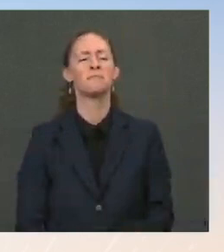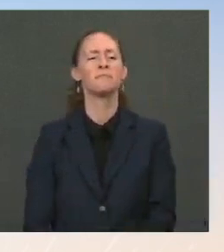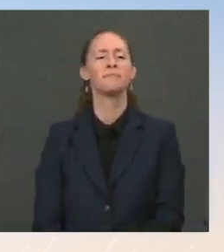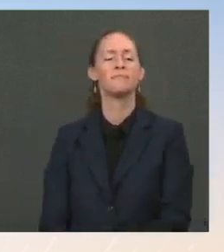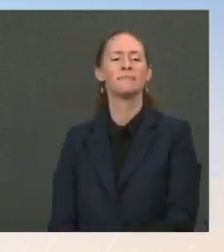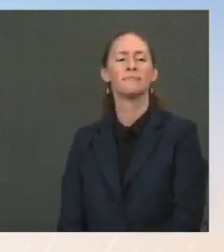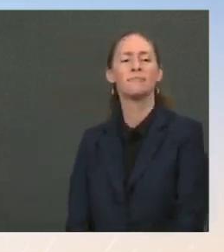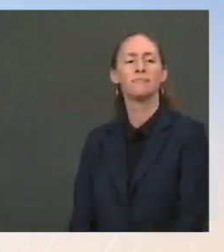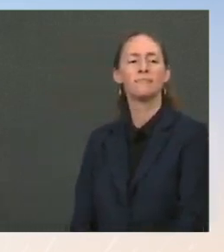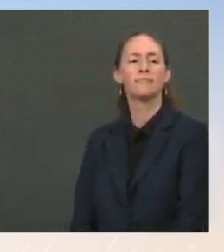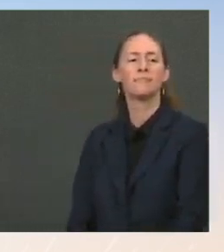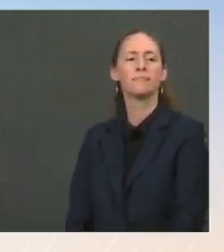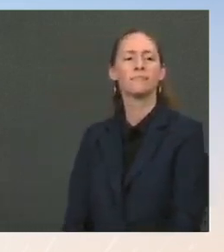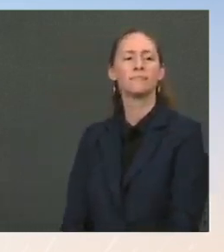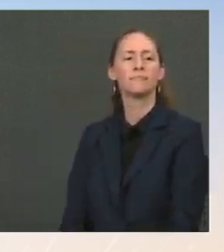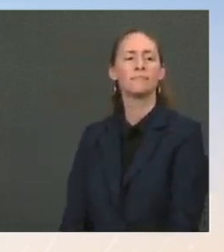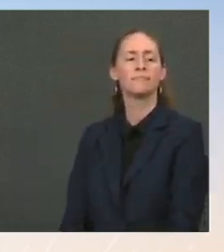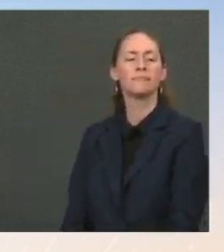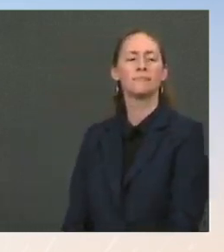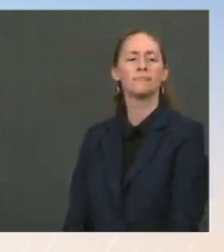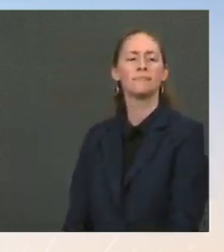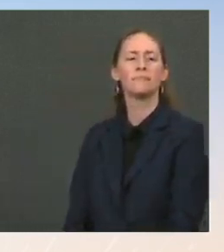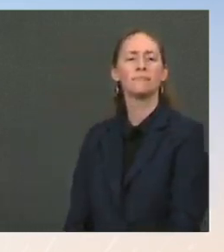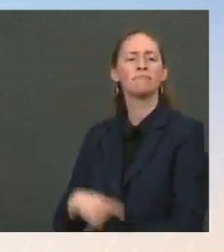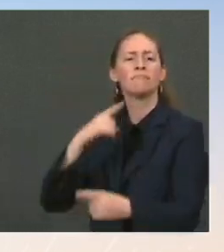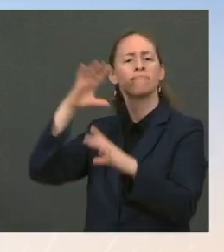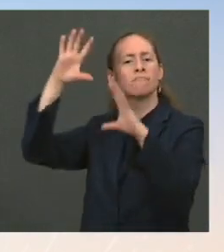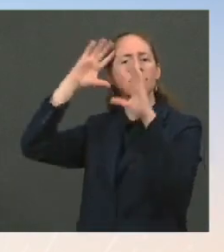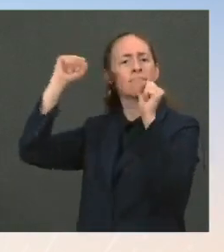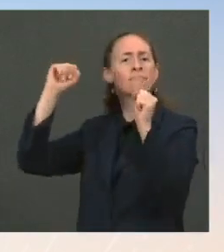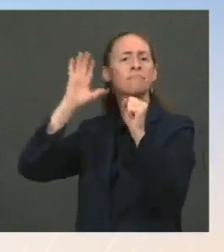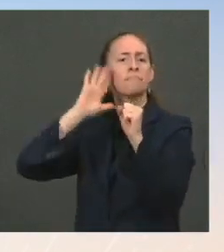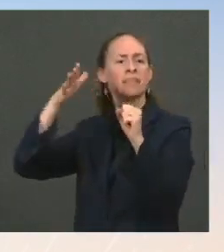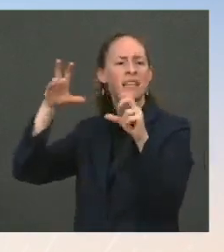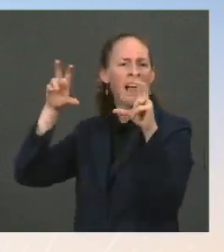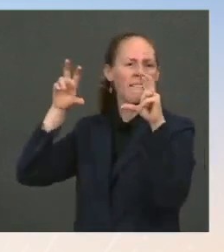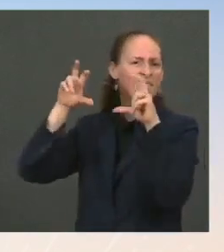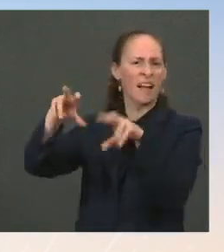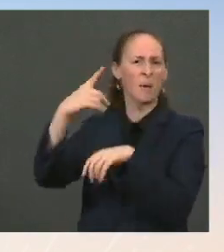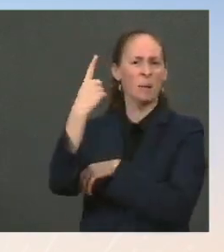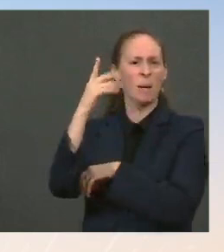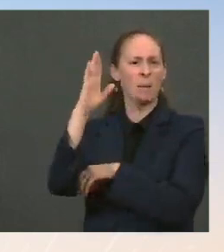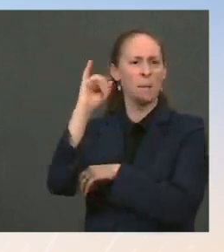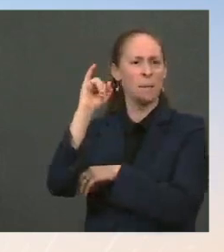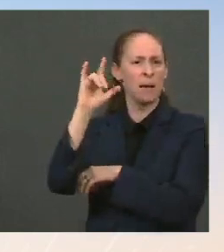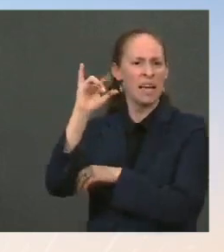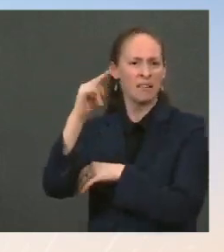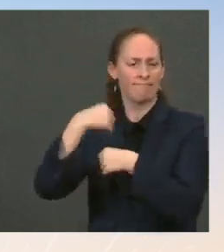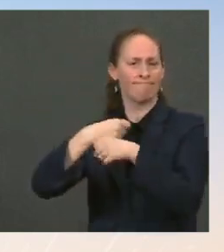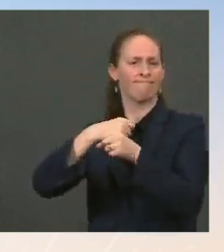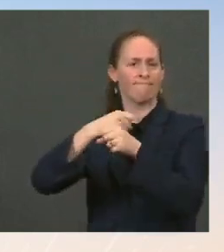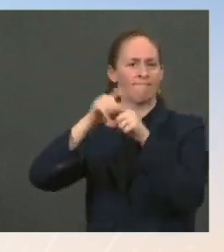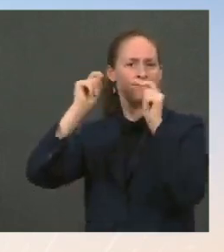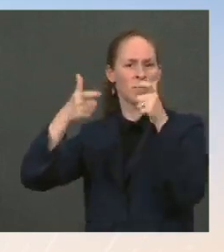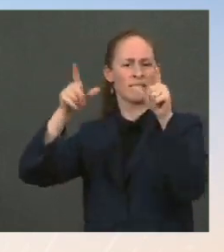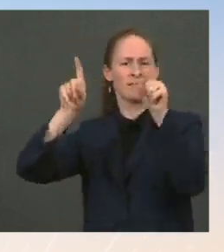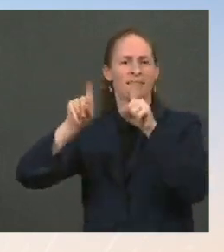will invest $1 billion into making rapid testing COVID kits available, but